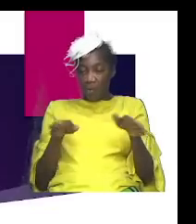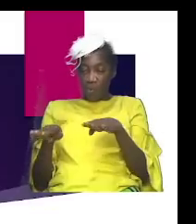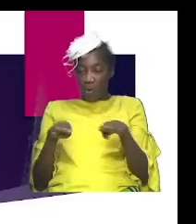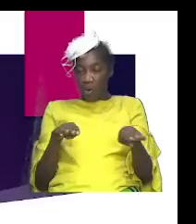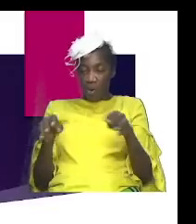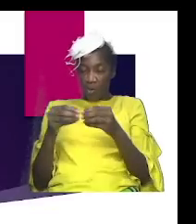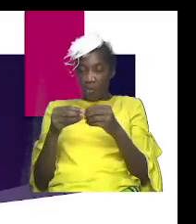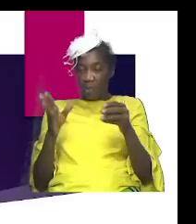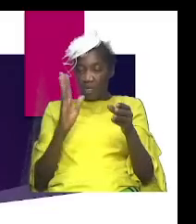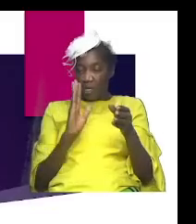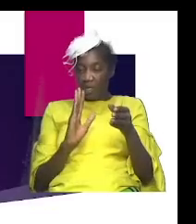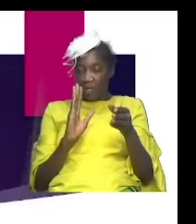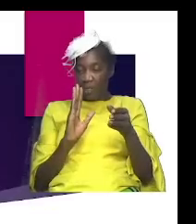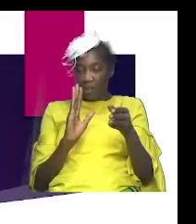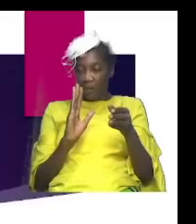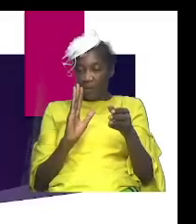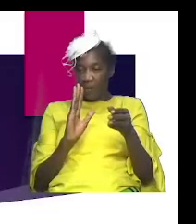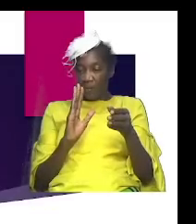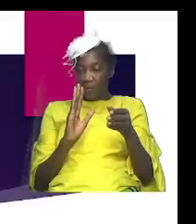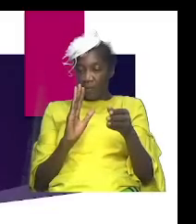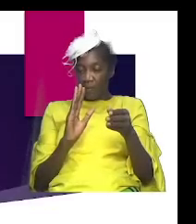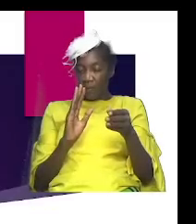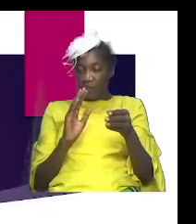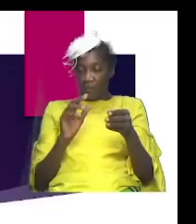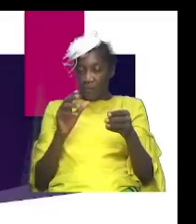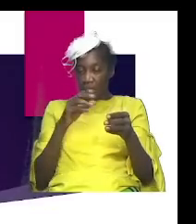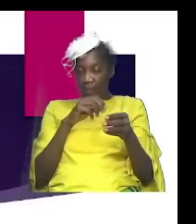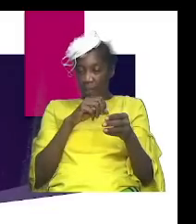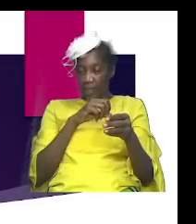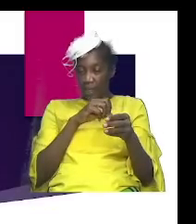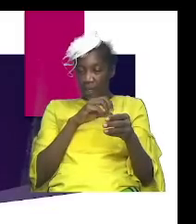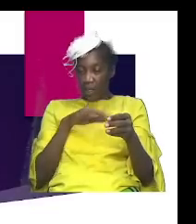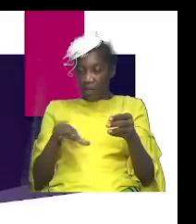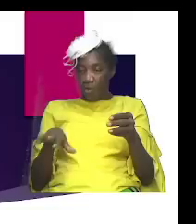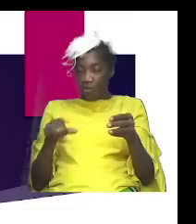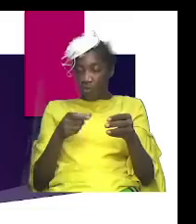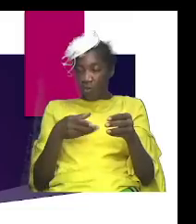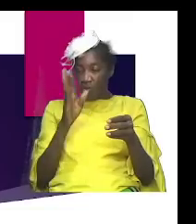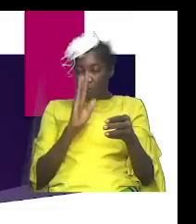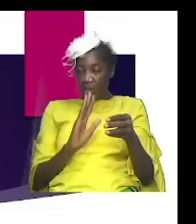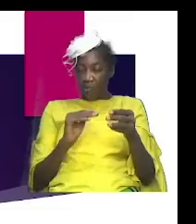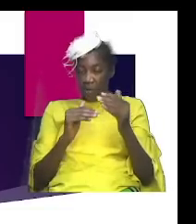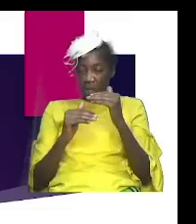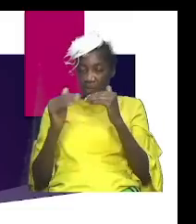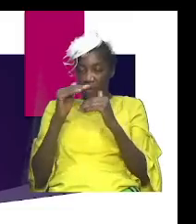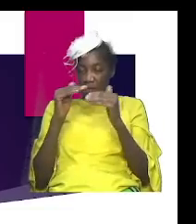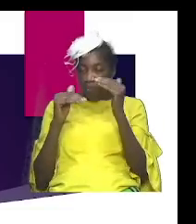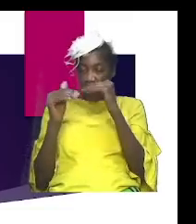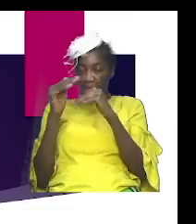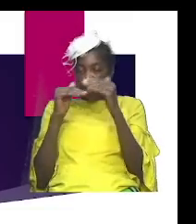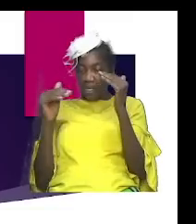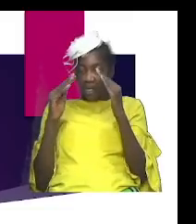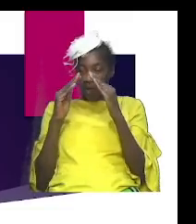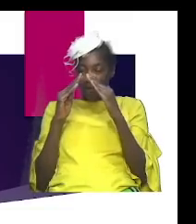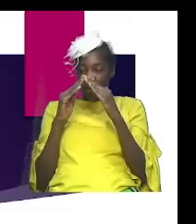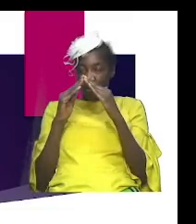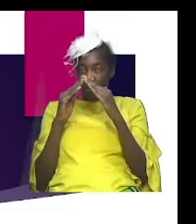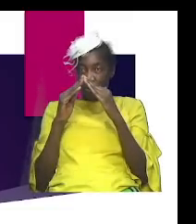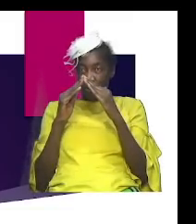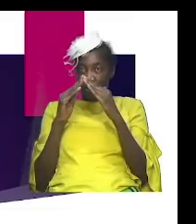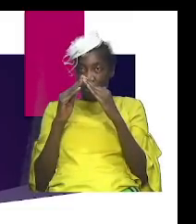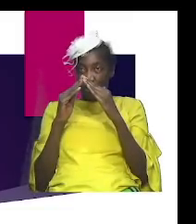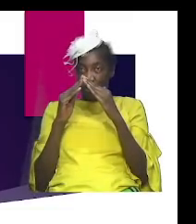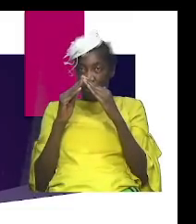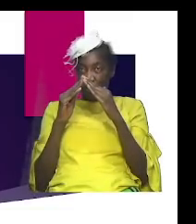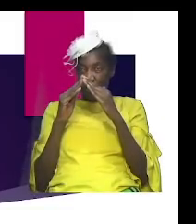God, as saints of the Most High God, we are building a house. We are